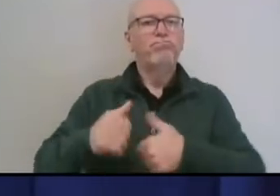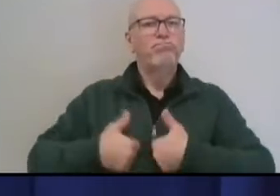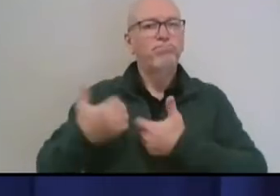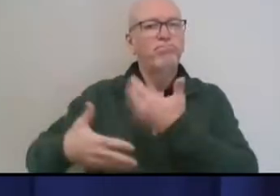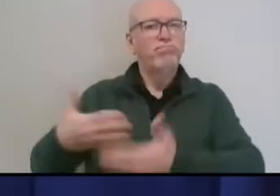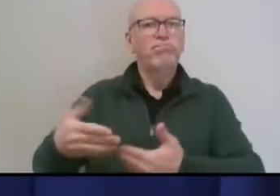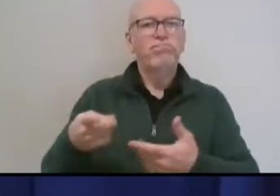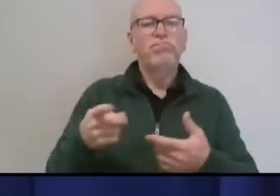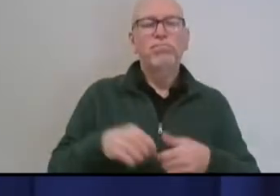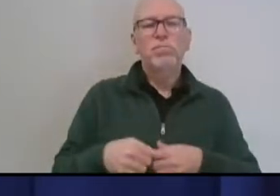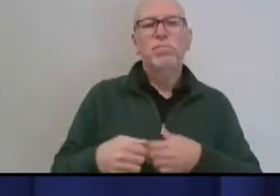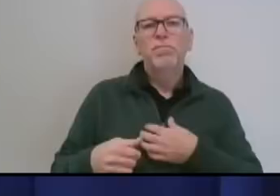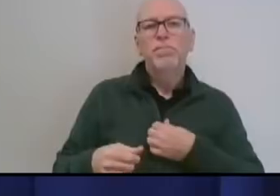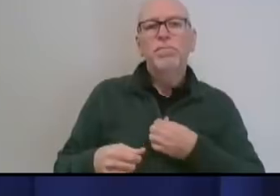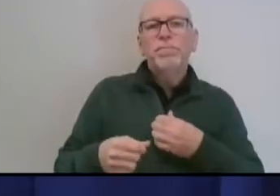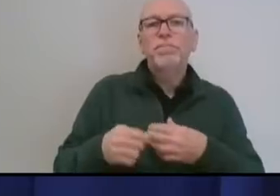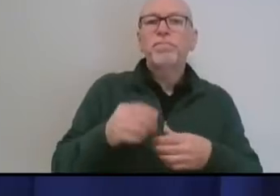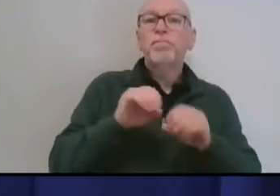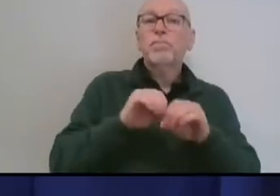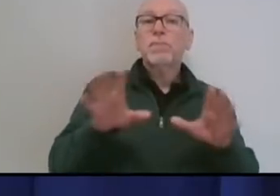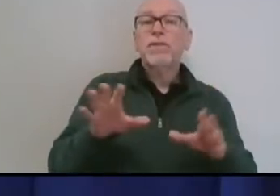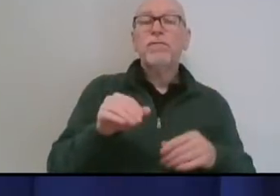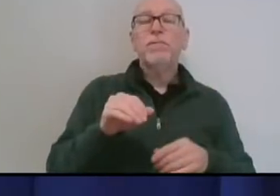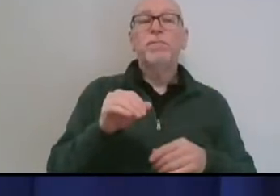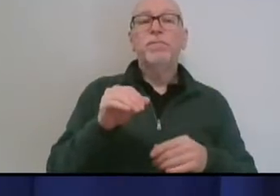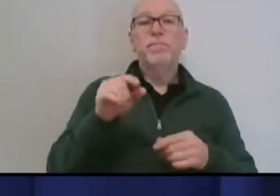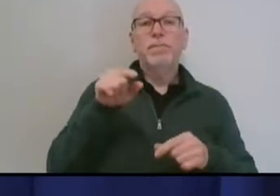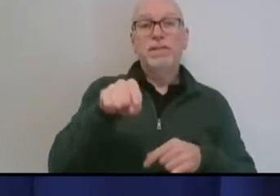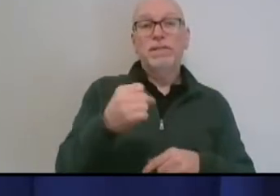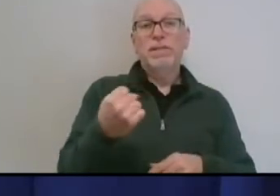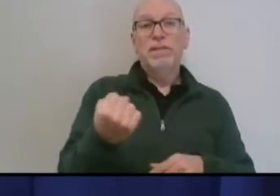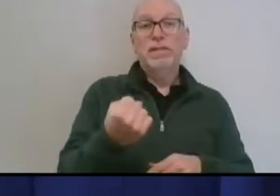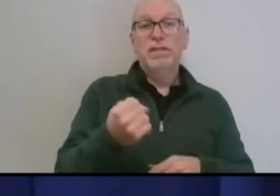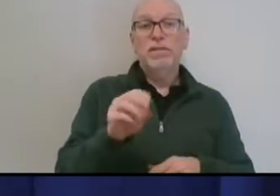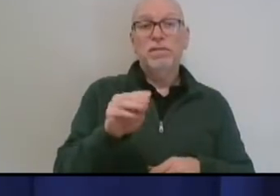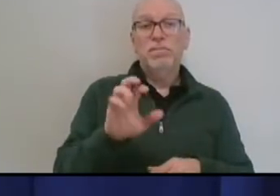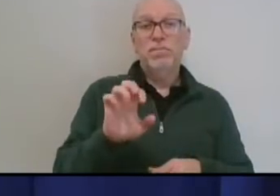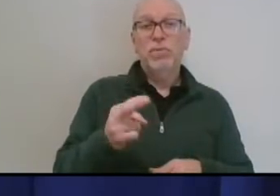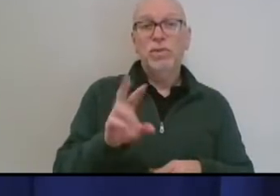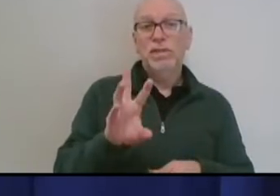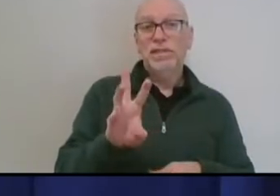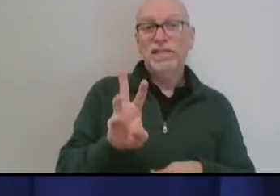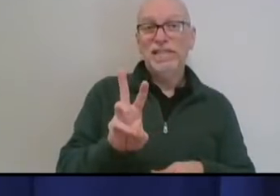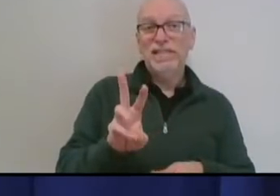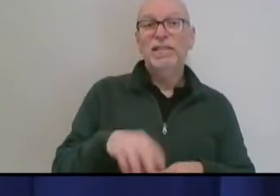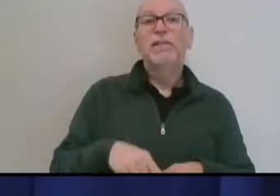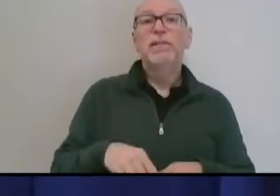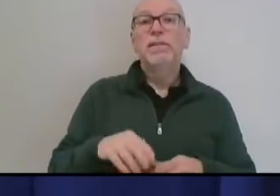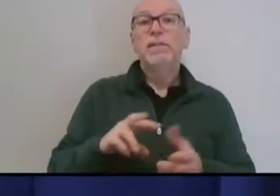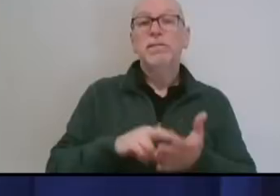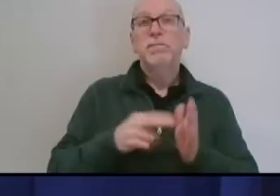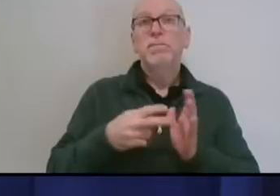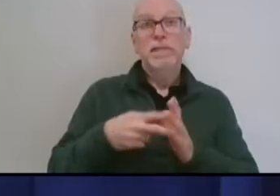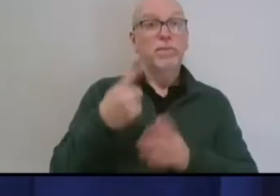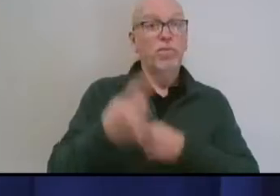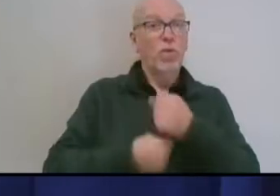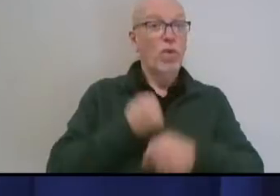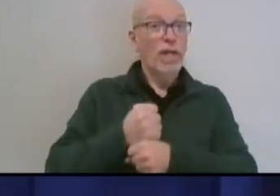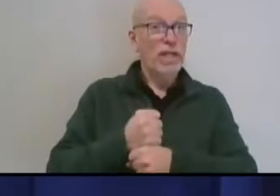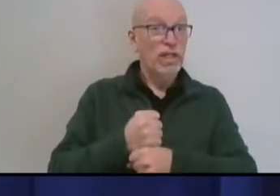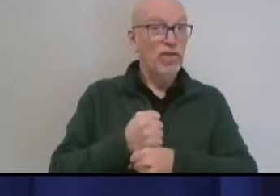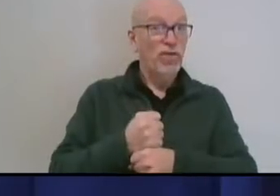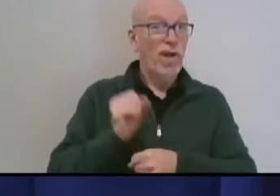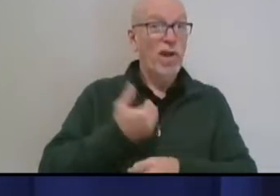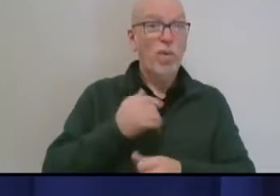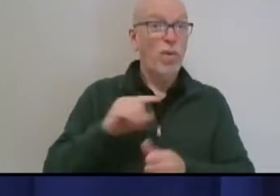ledger. We're obviously coming up on Saturday, which is March 6th, which is a year to date of our first